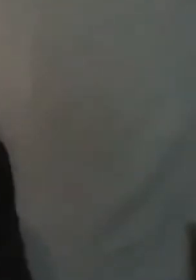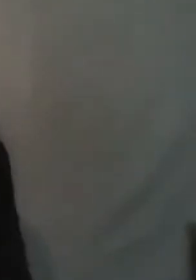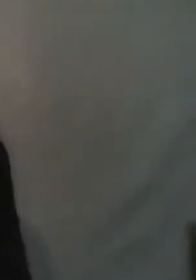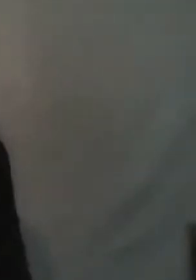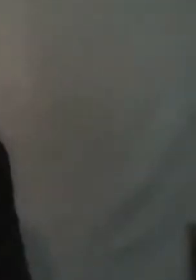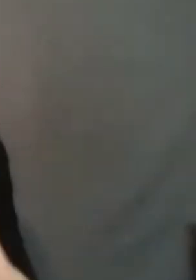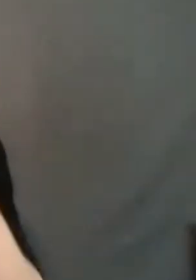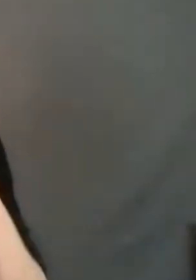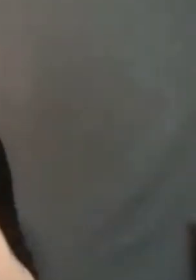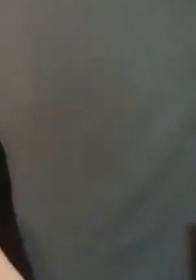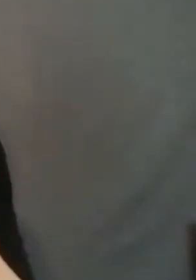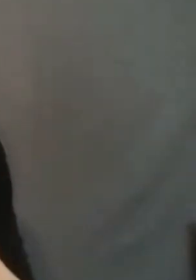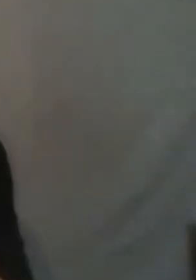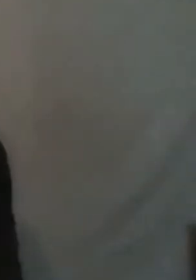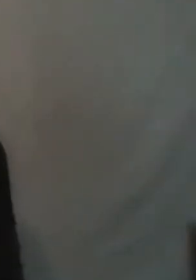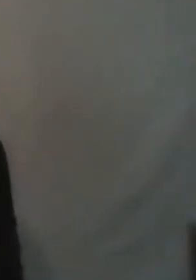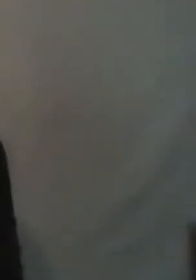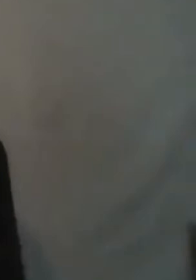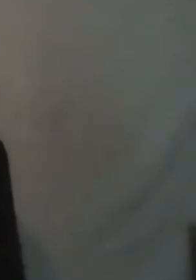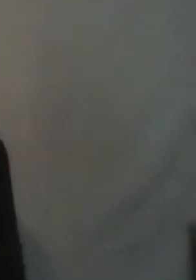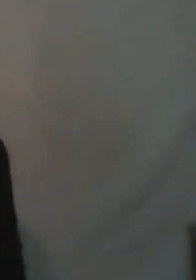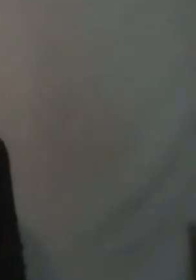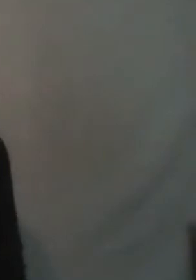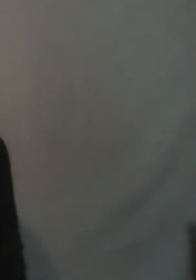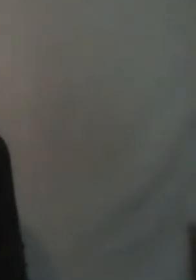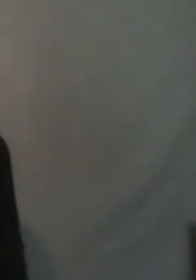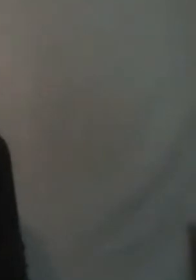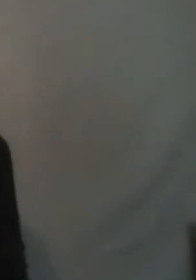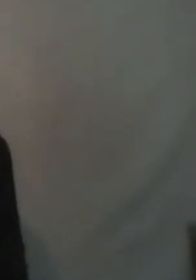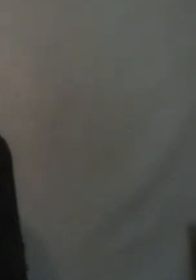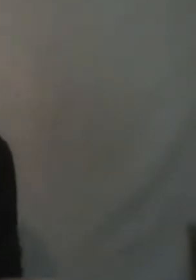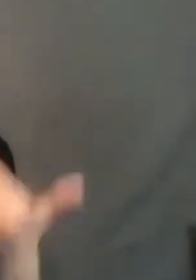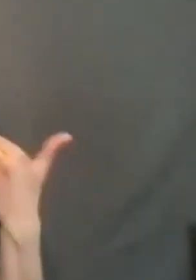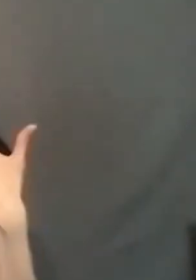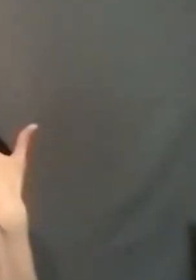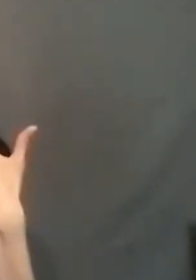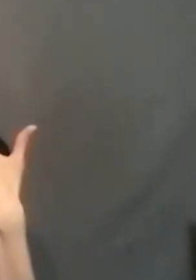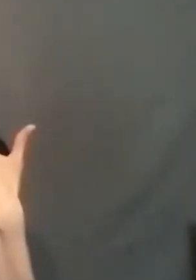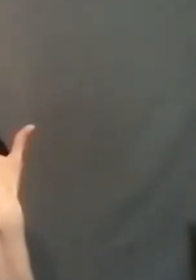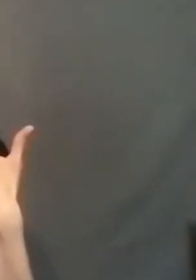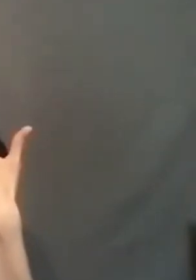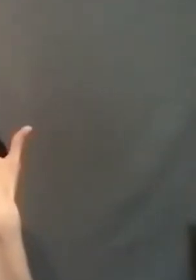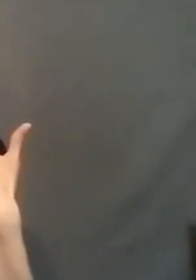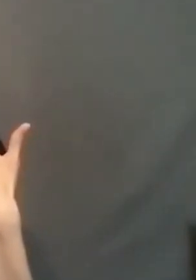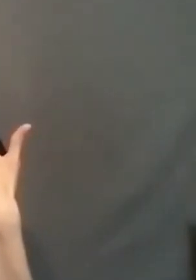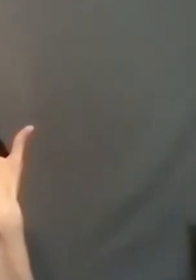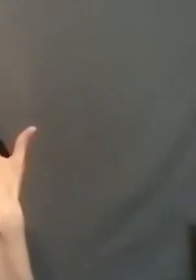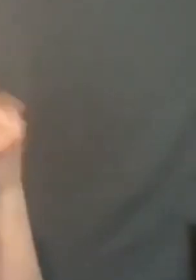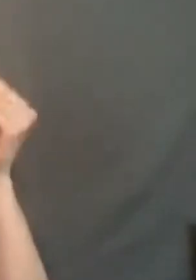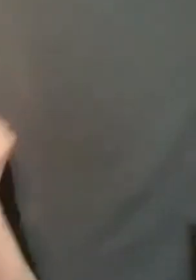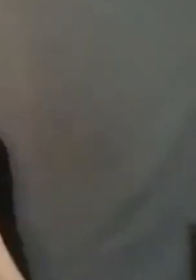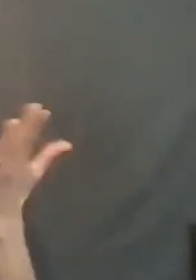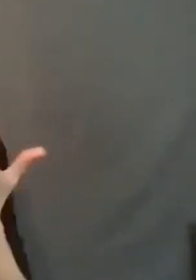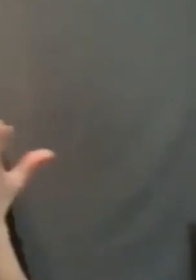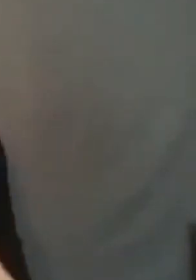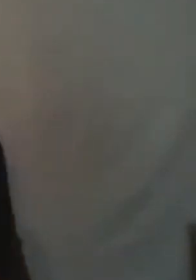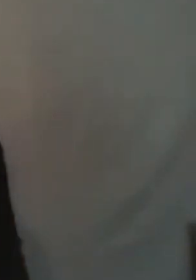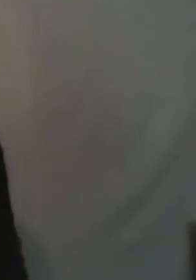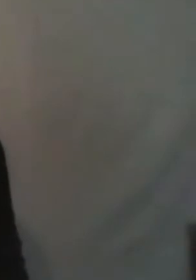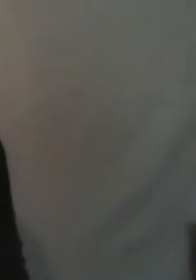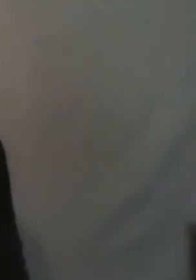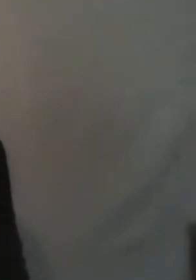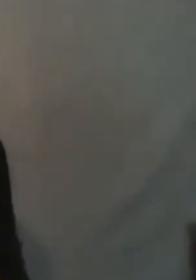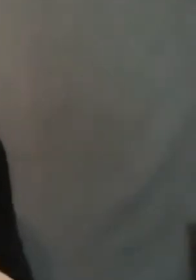Research. We have quite the illustrative faculty here that's just really stellar